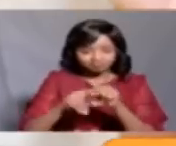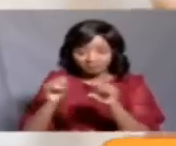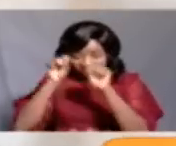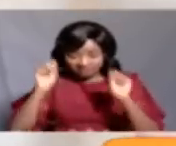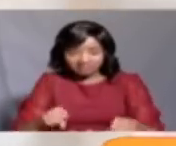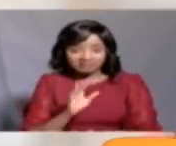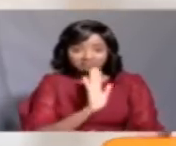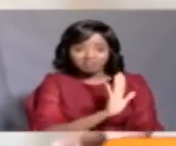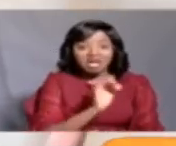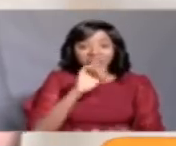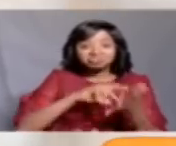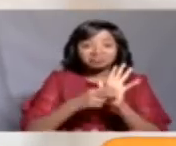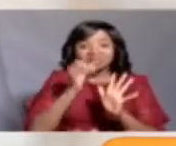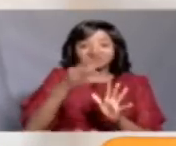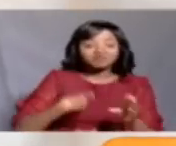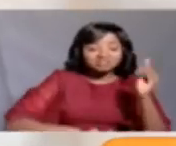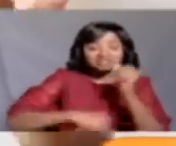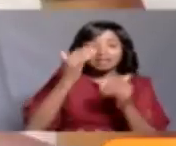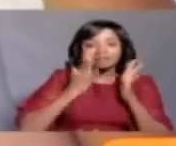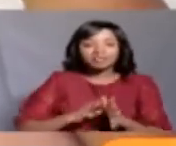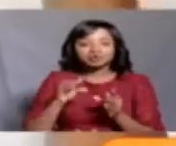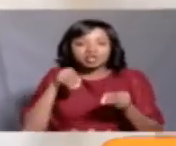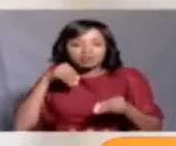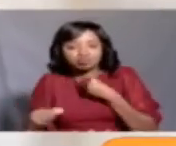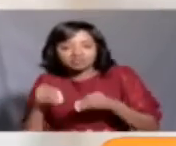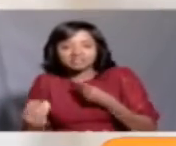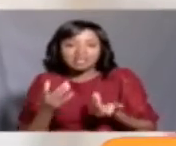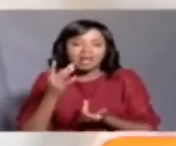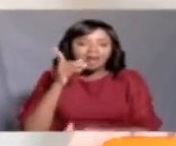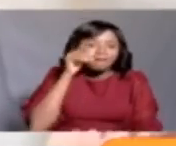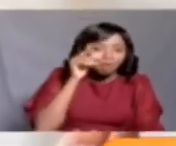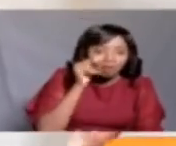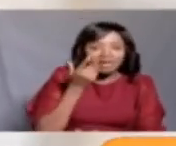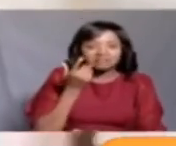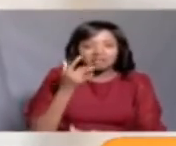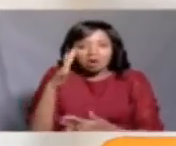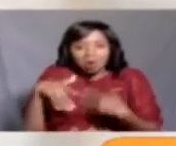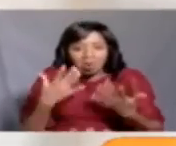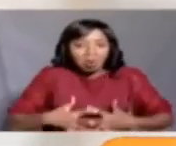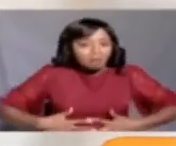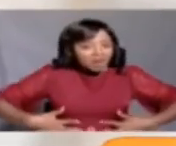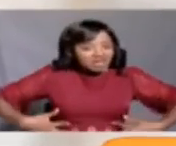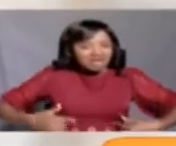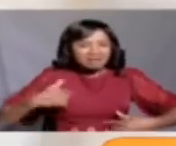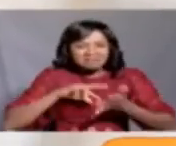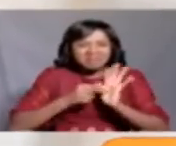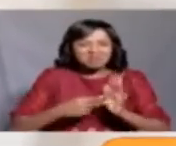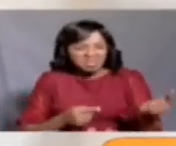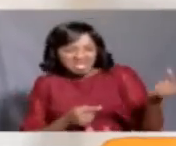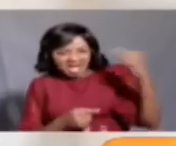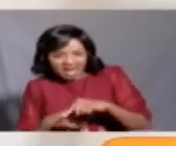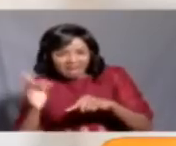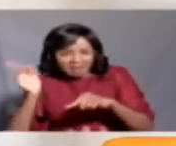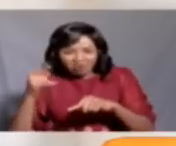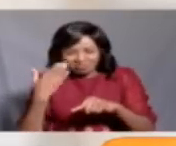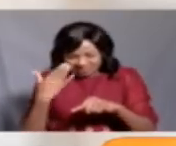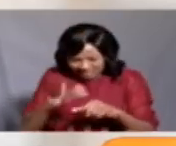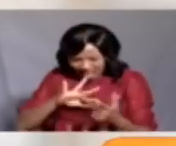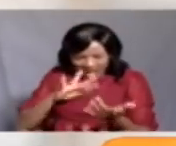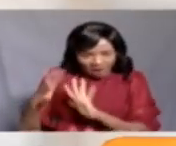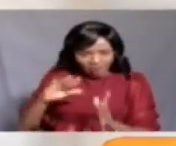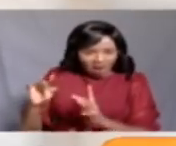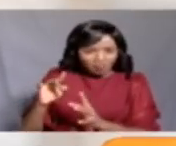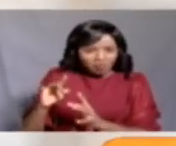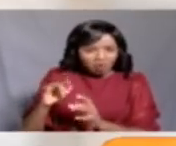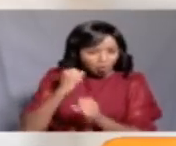to someone in Busia or in Mombasa or in Mandera, we don't have to bring them to Nairobi to come and see how it works. Because when